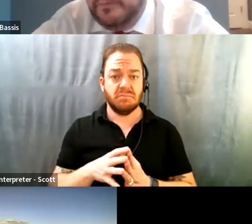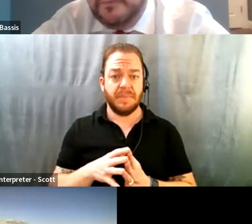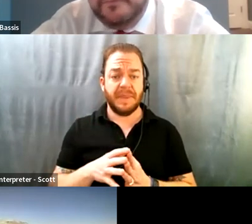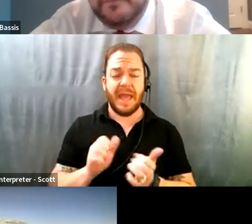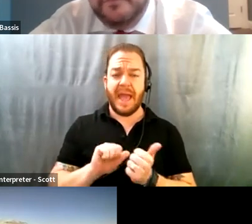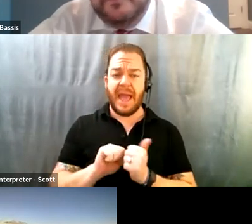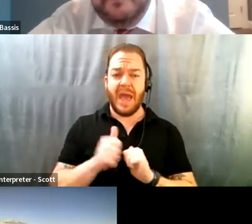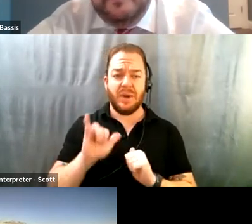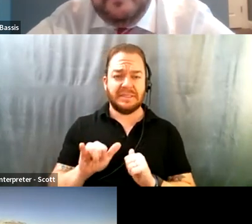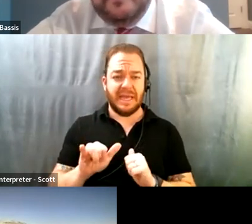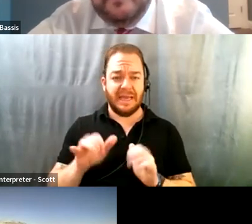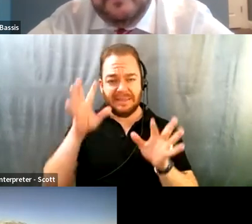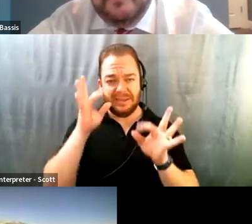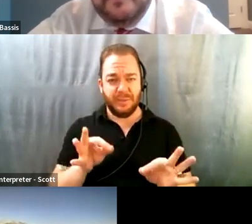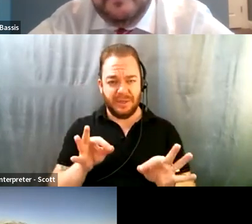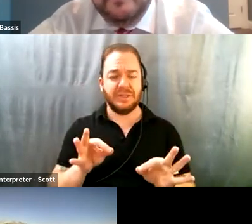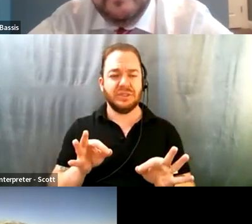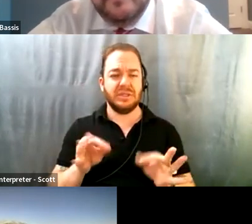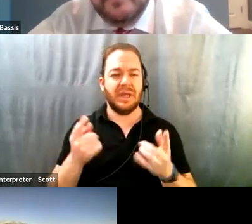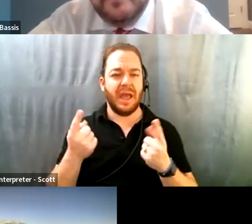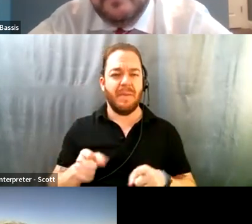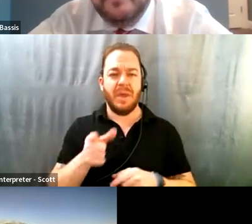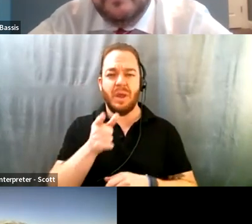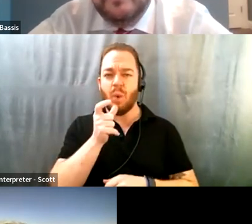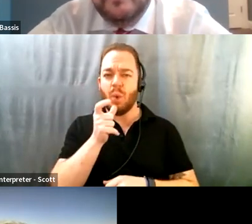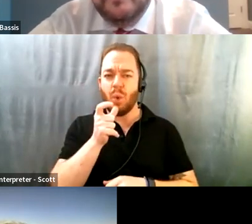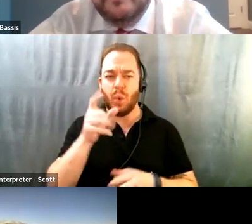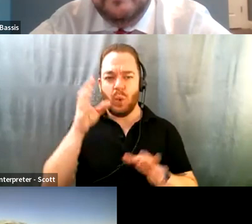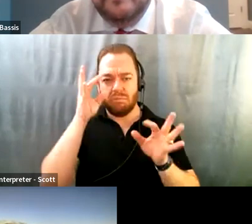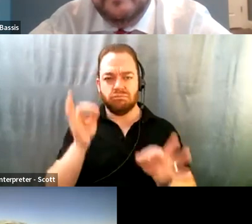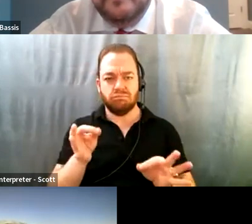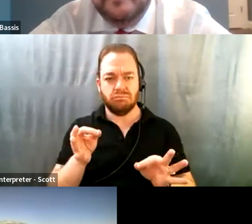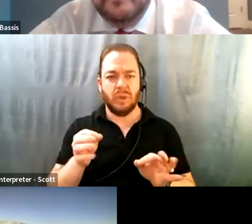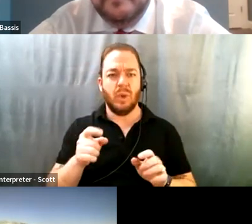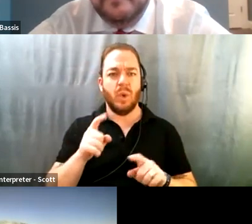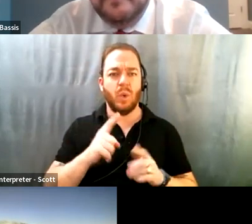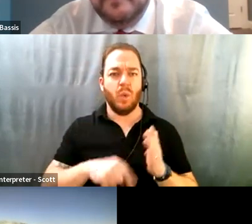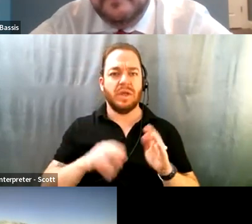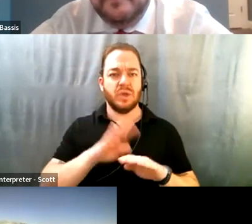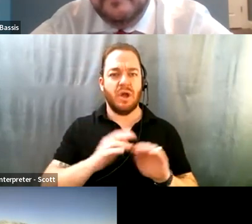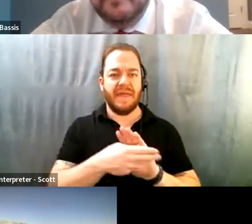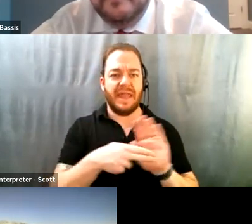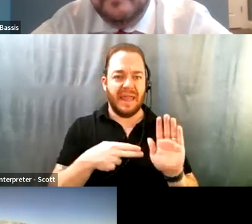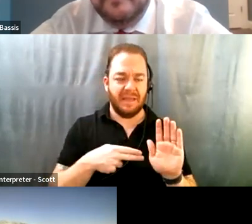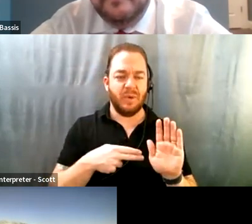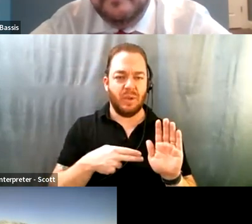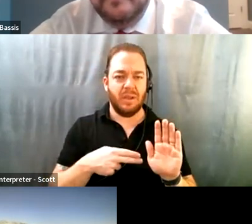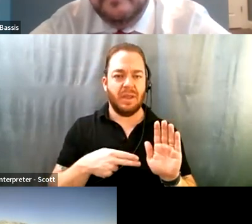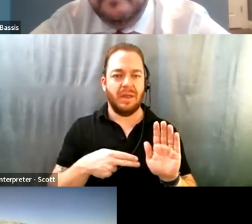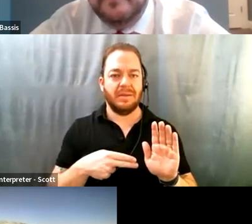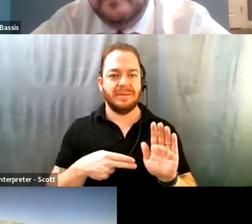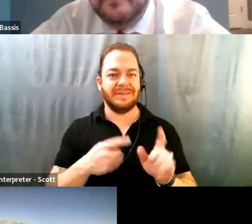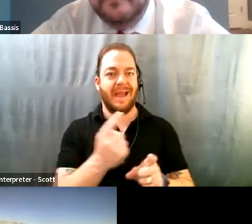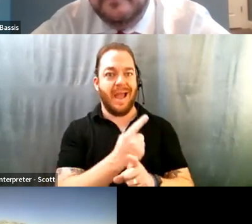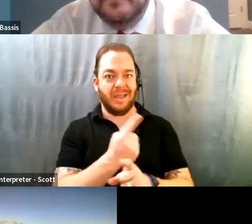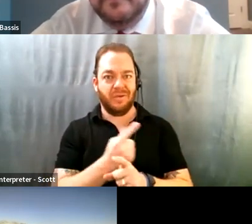how does that determination get made and who affirms that whatever is on the label is accurate to what's